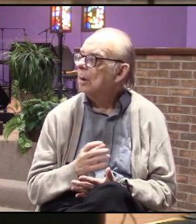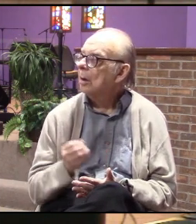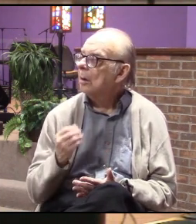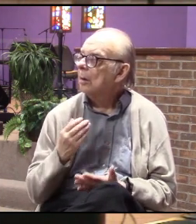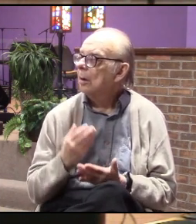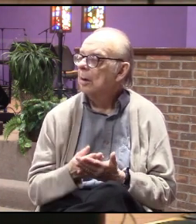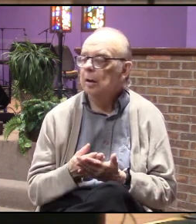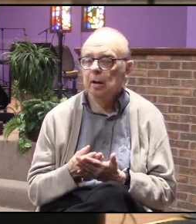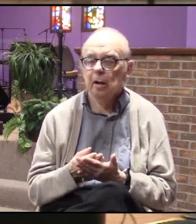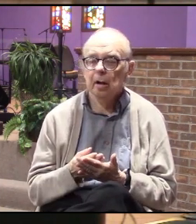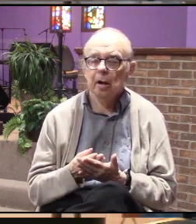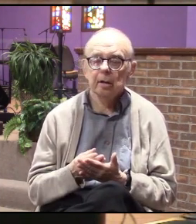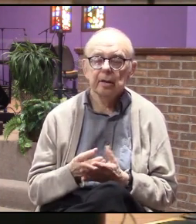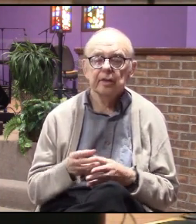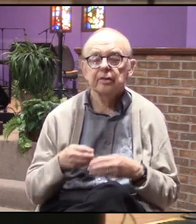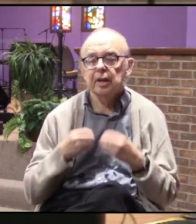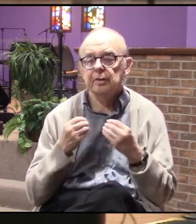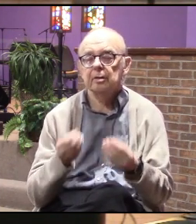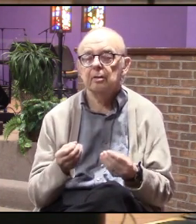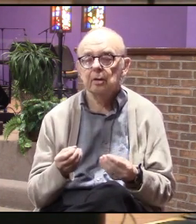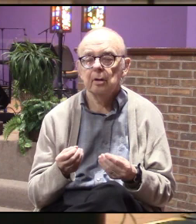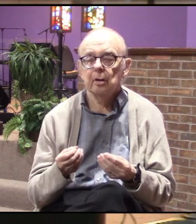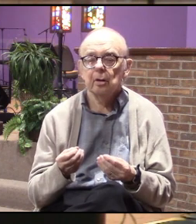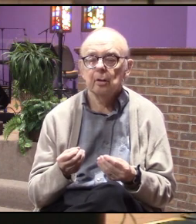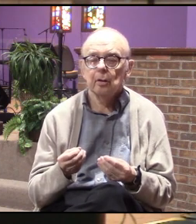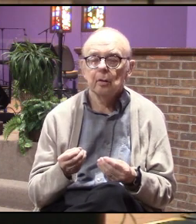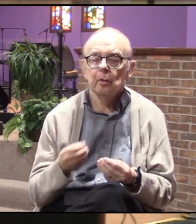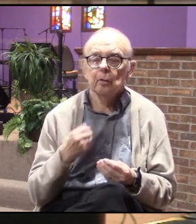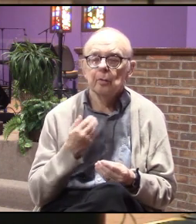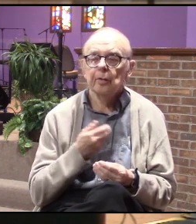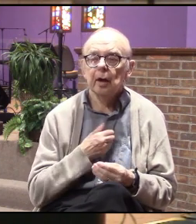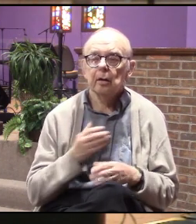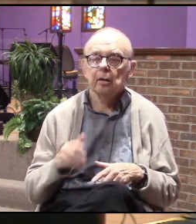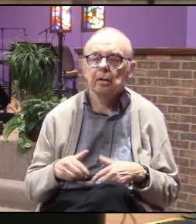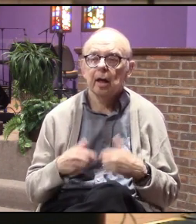and goodness that's bestowed in our lives.